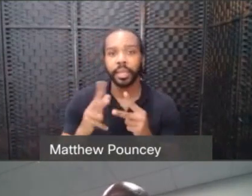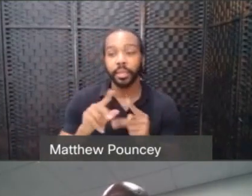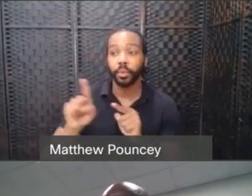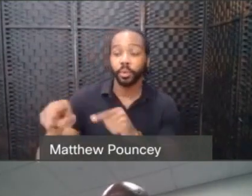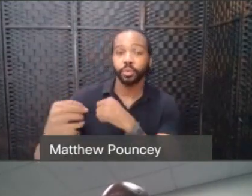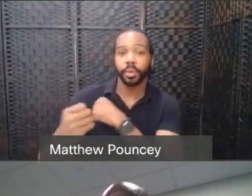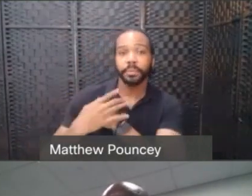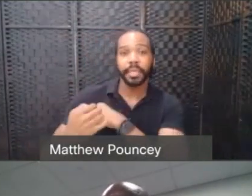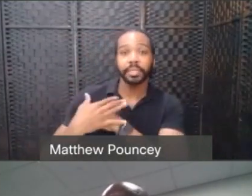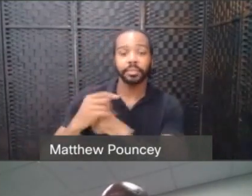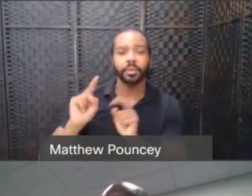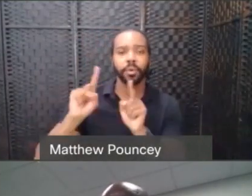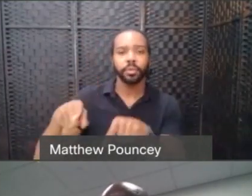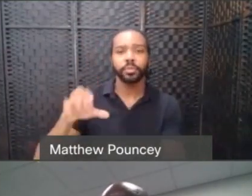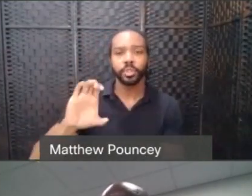the Chesapeake Bay